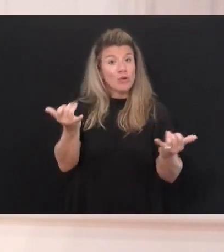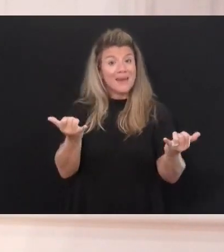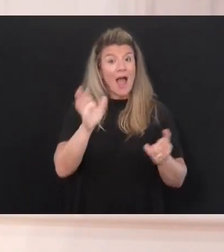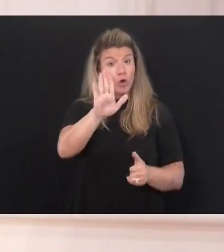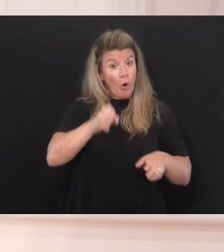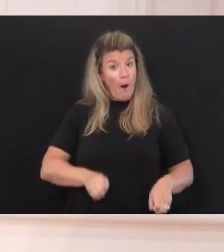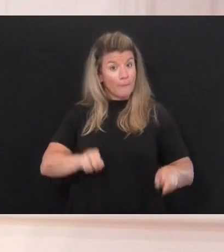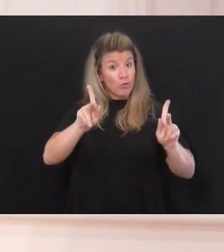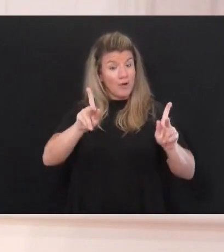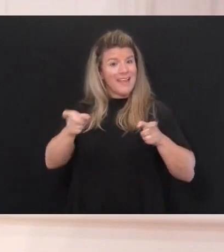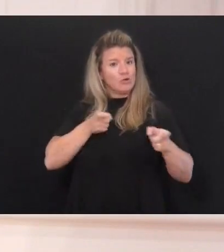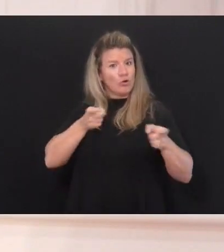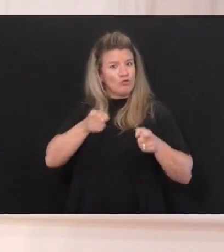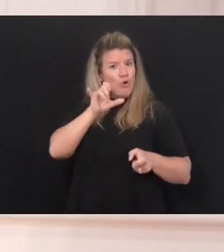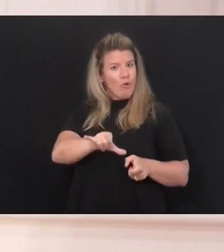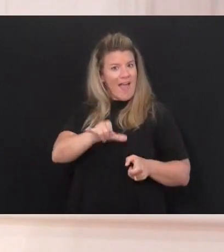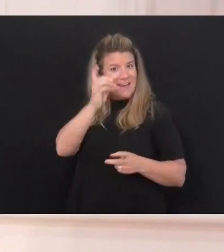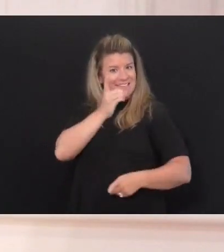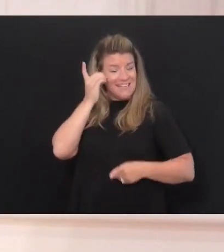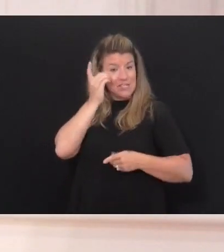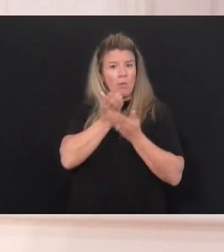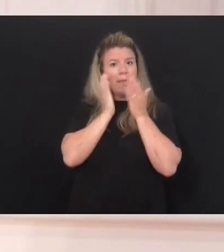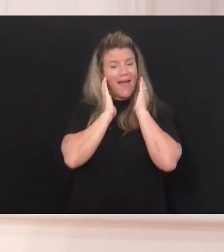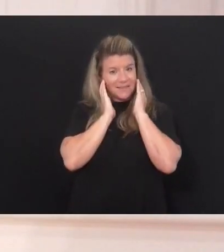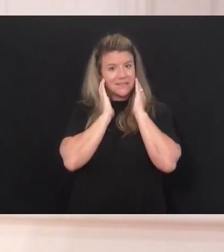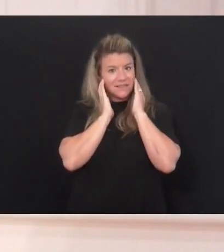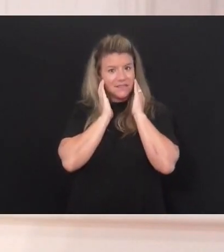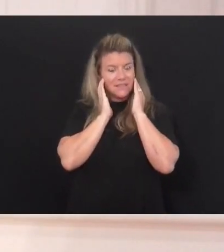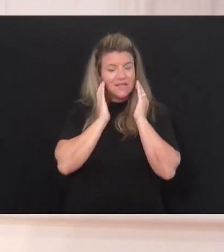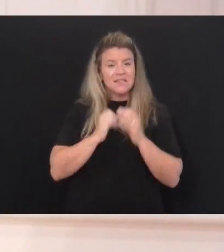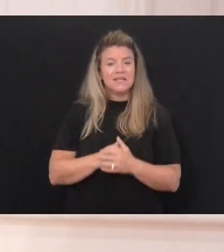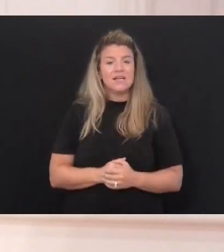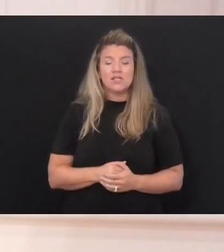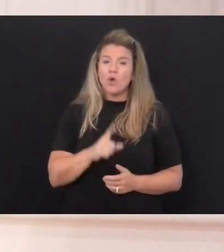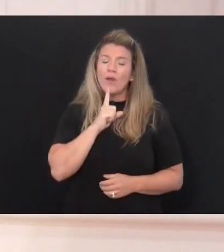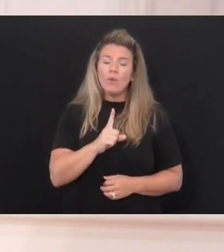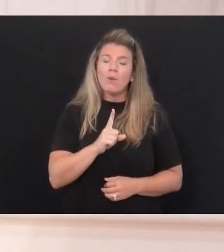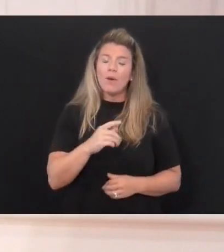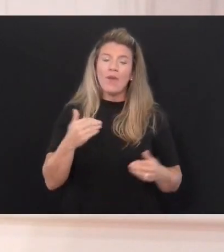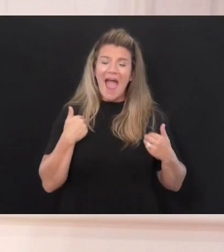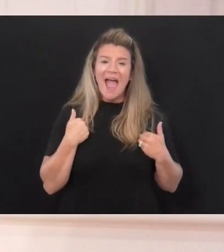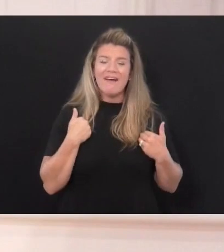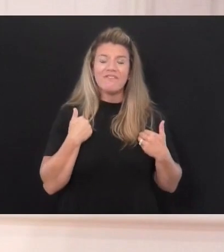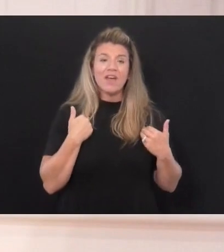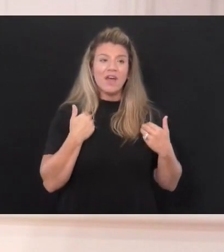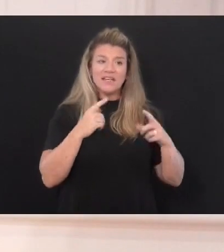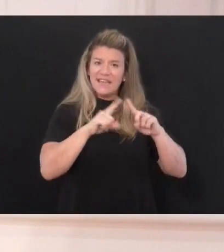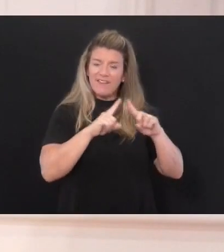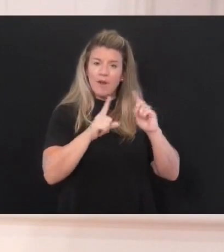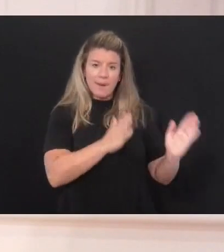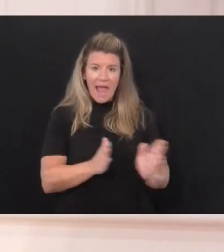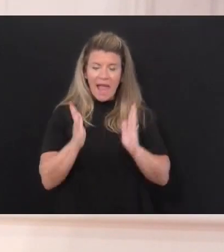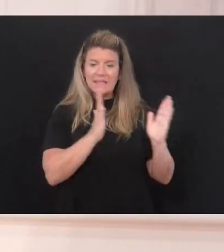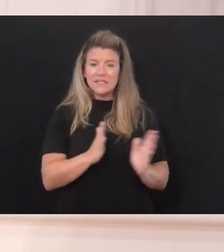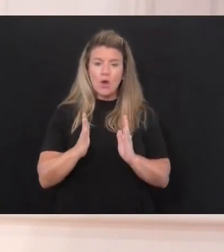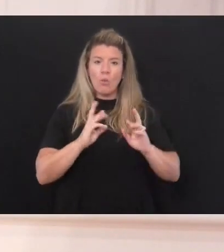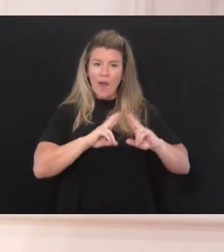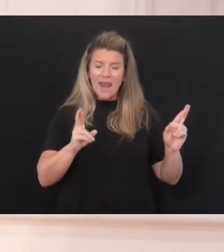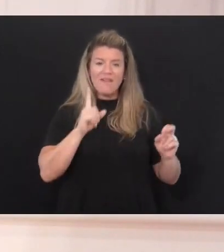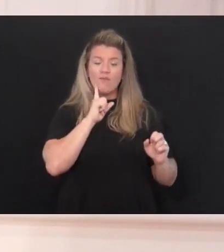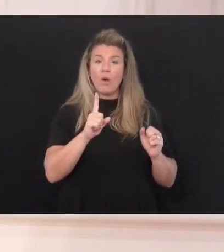was a minimum amount of dollars that came to each and every state, knowing that our state, not having a big population